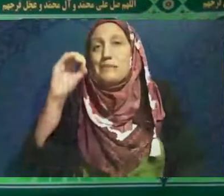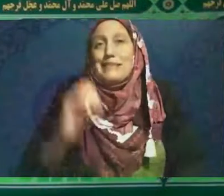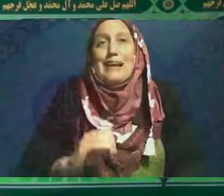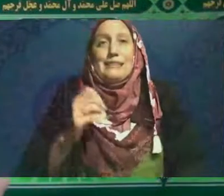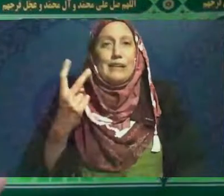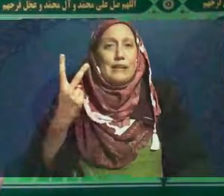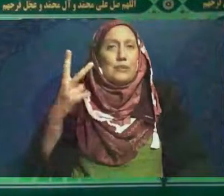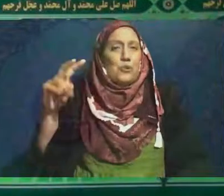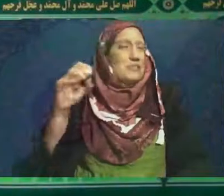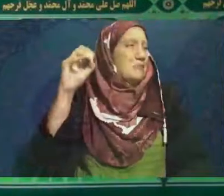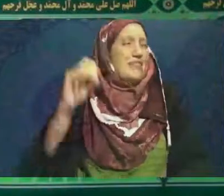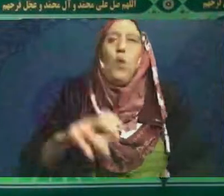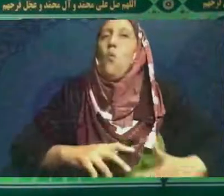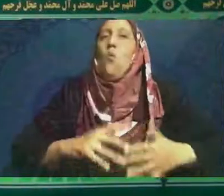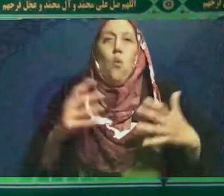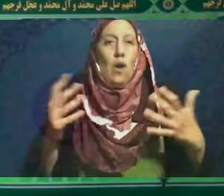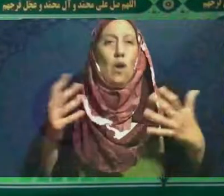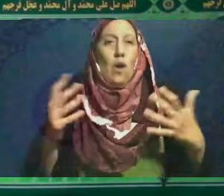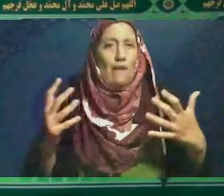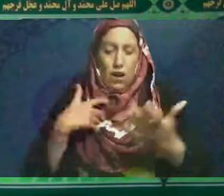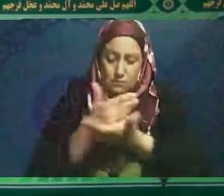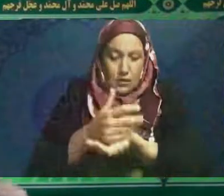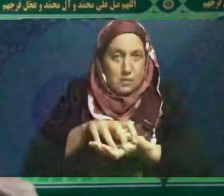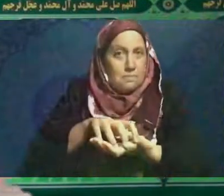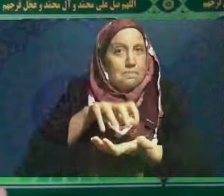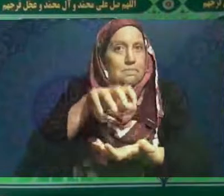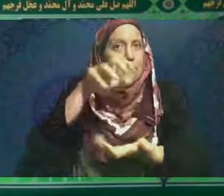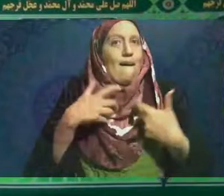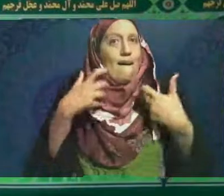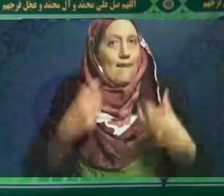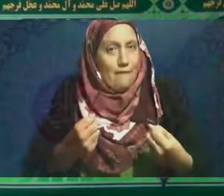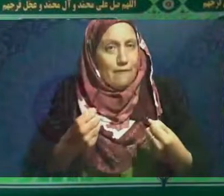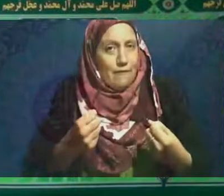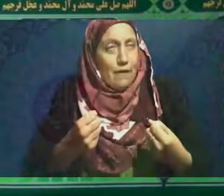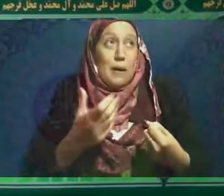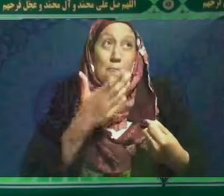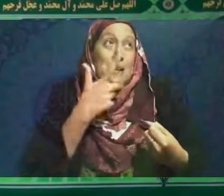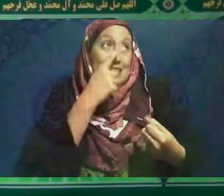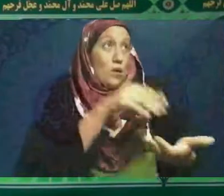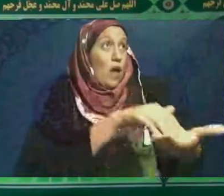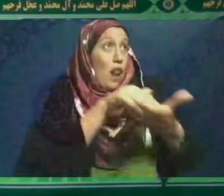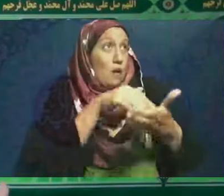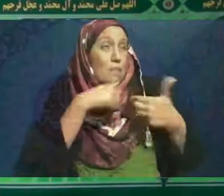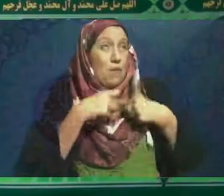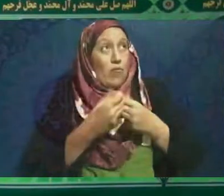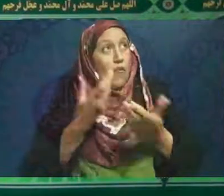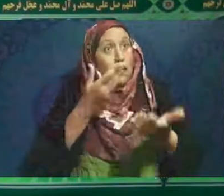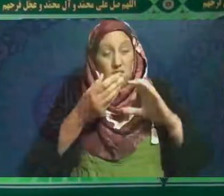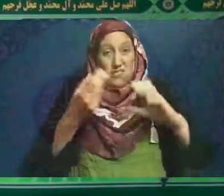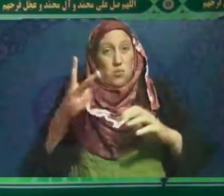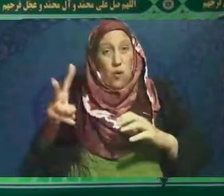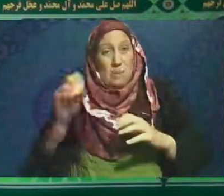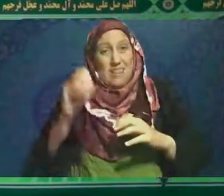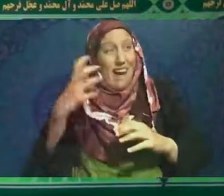me. If you can, please help me with the rest. And this is the payment arrangement. That's how I'm going